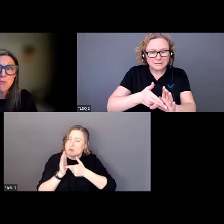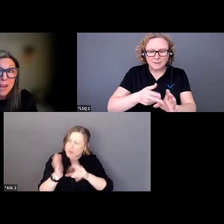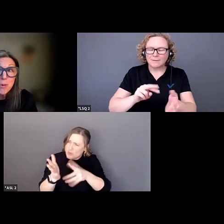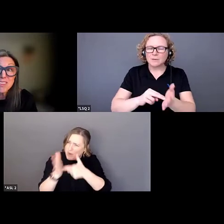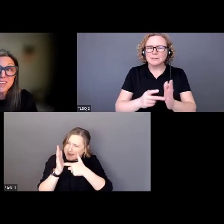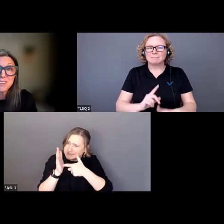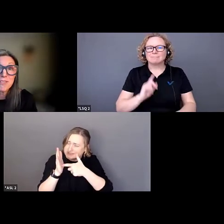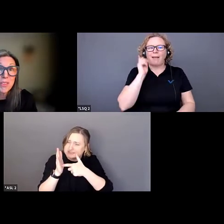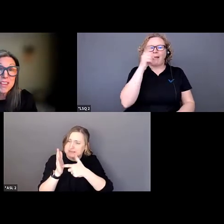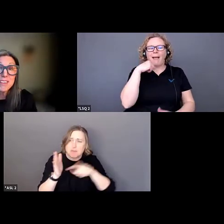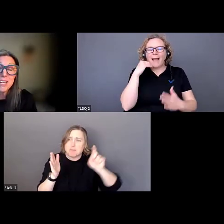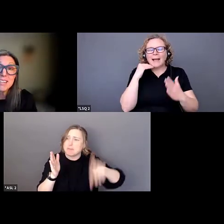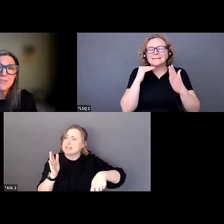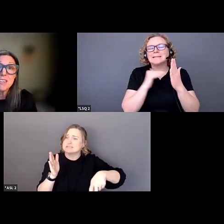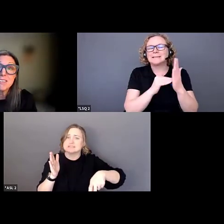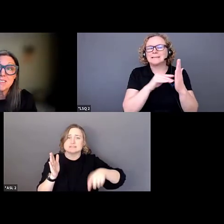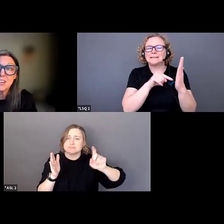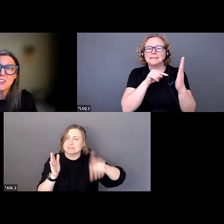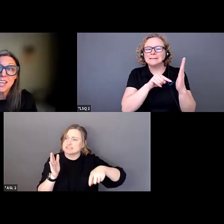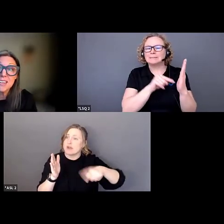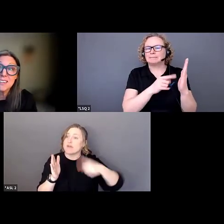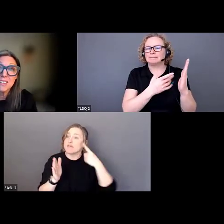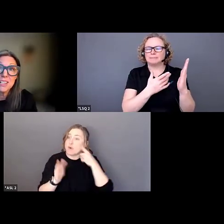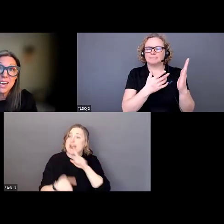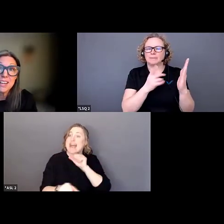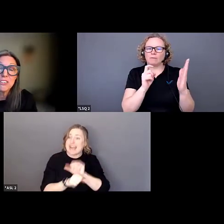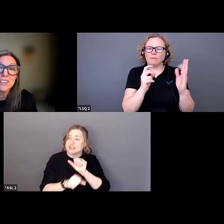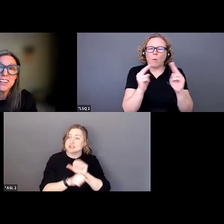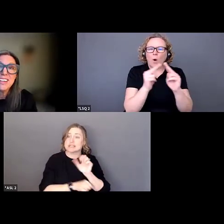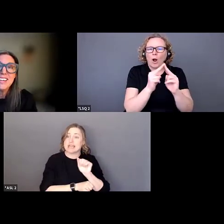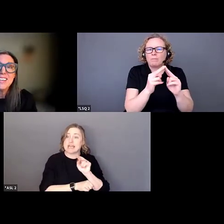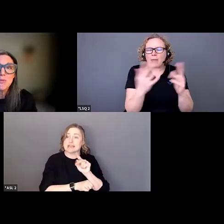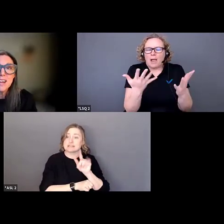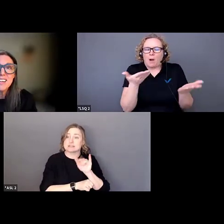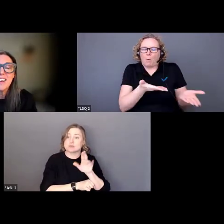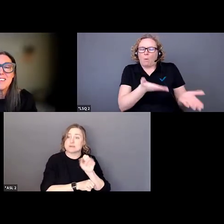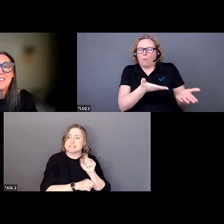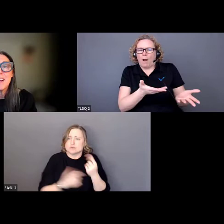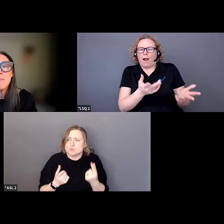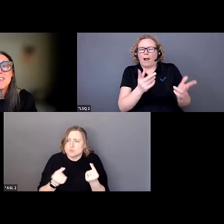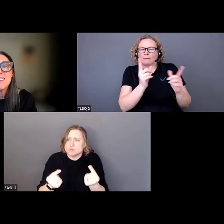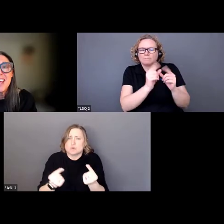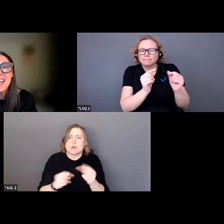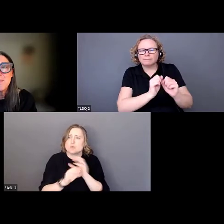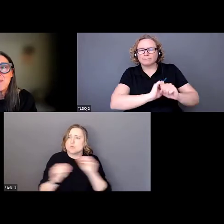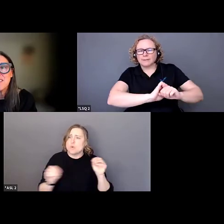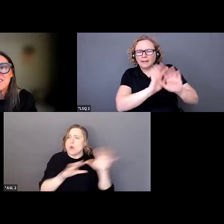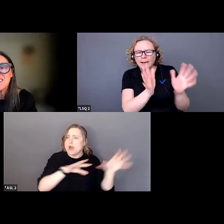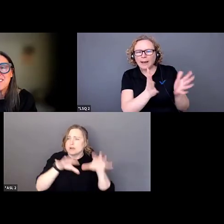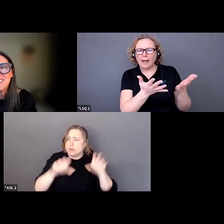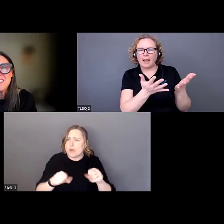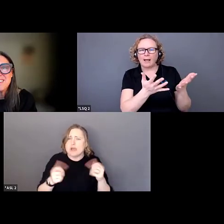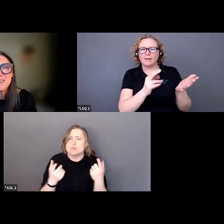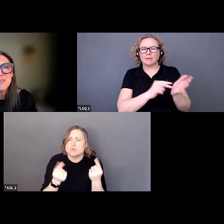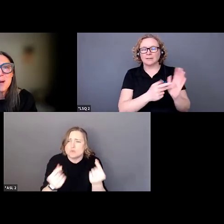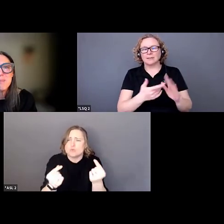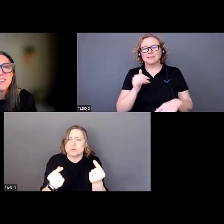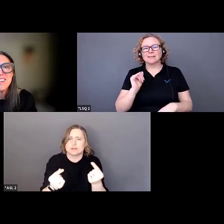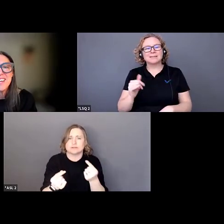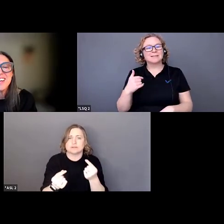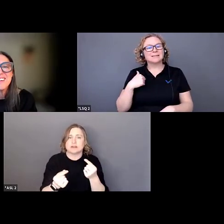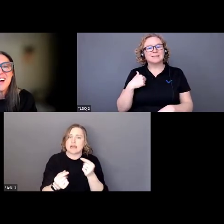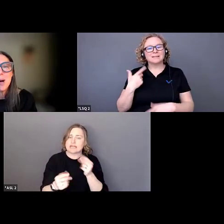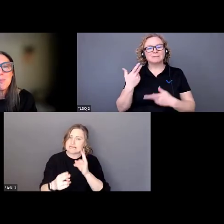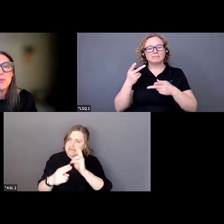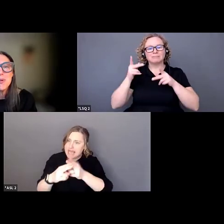a prerequisite for authentic anti-racist action, anti-colonial action, is recognizing that I must name,